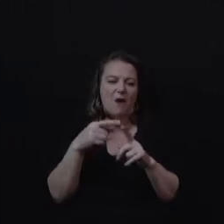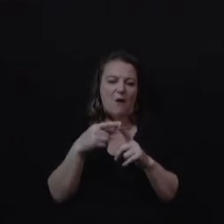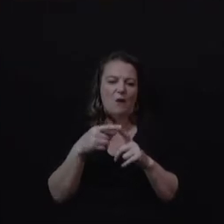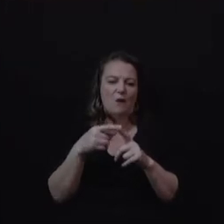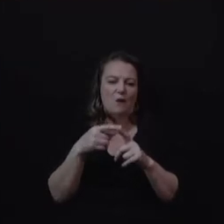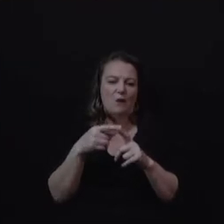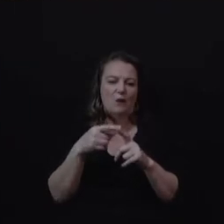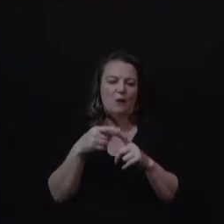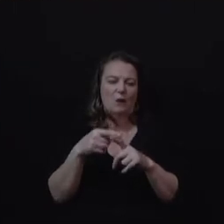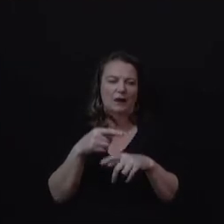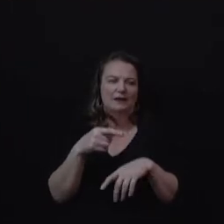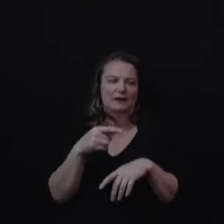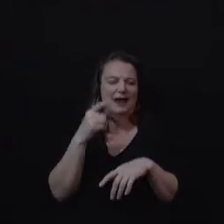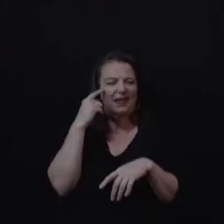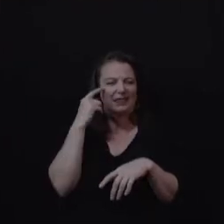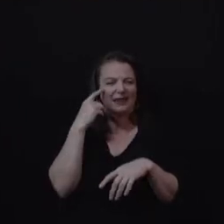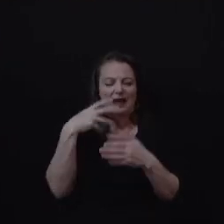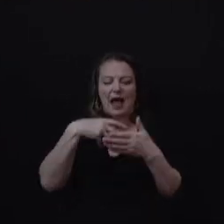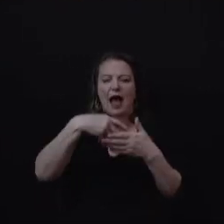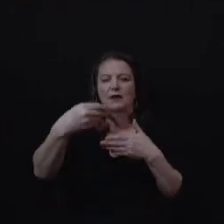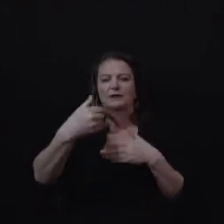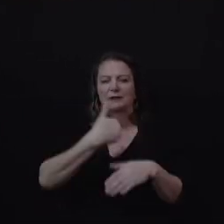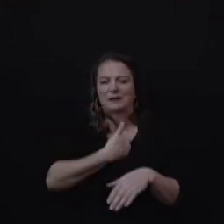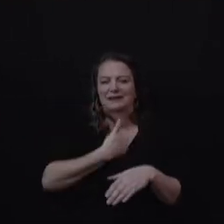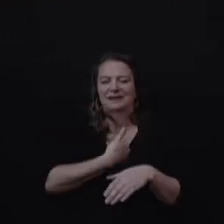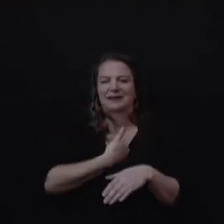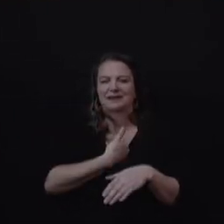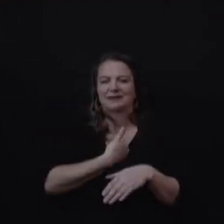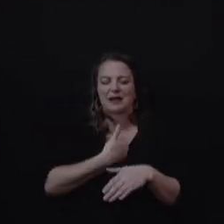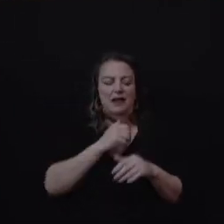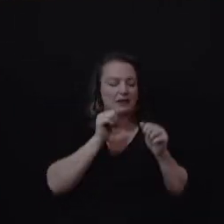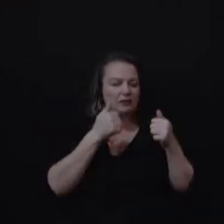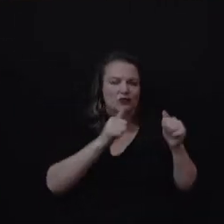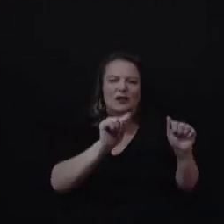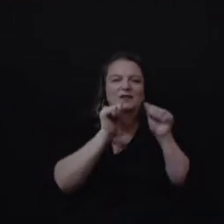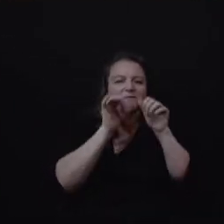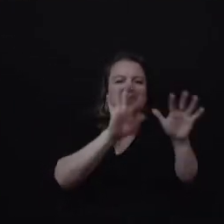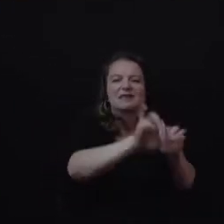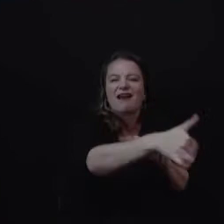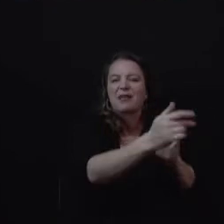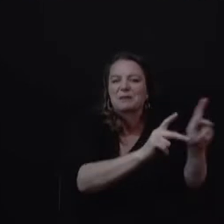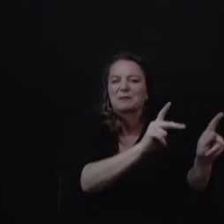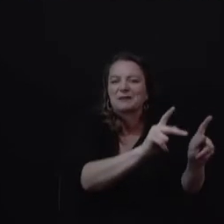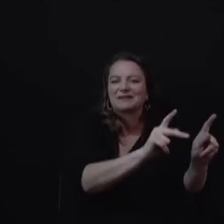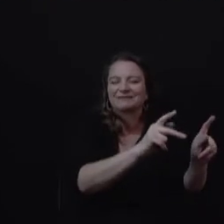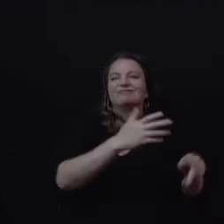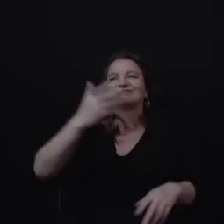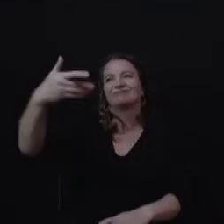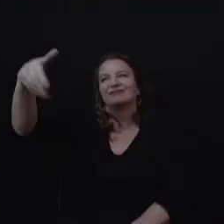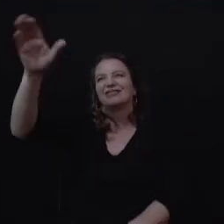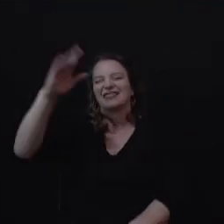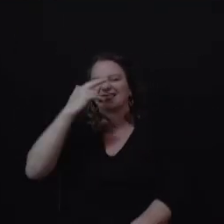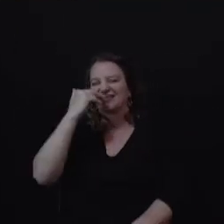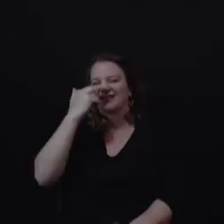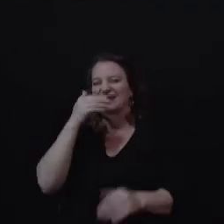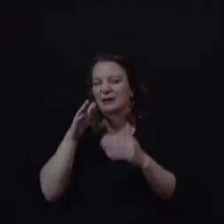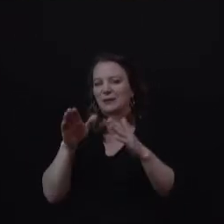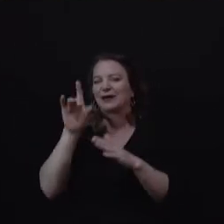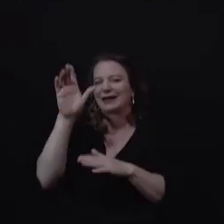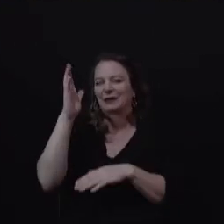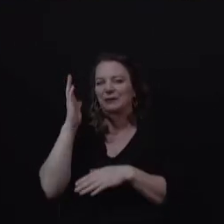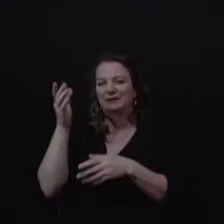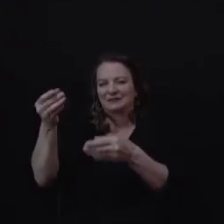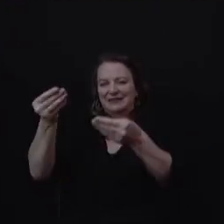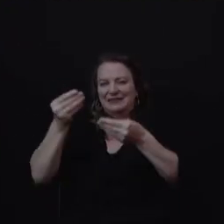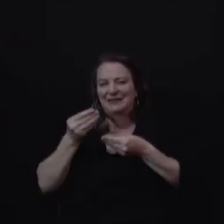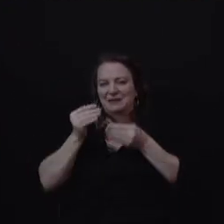look outside of myself and find ways of blessing others, God has a funny way of blessing me and giving me